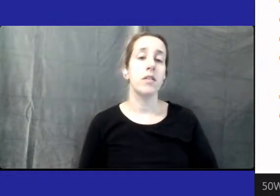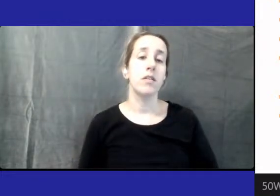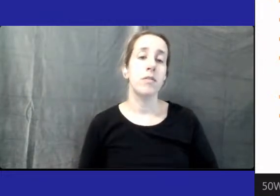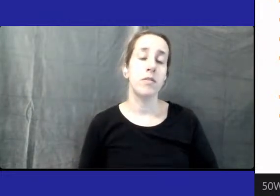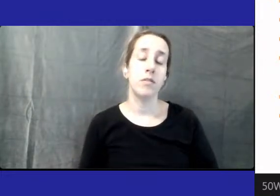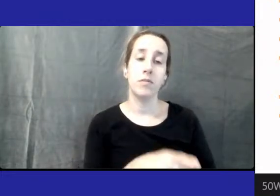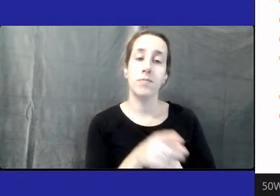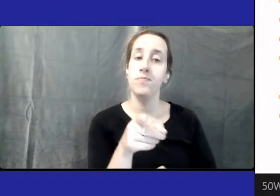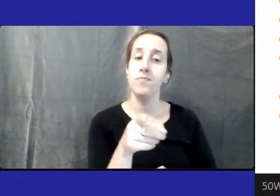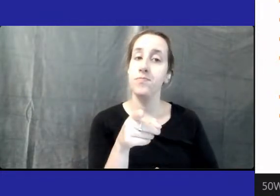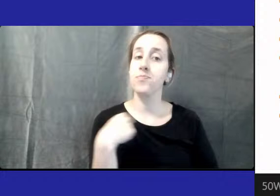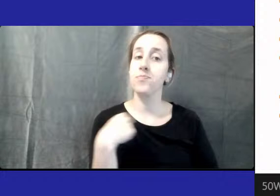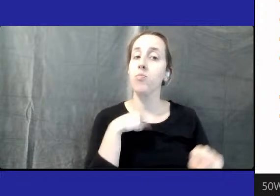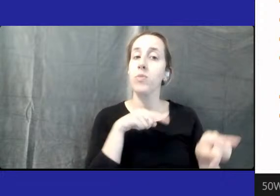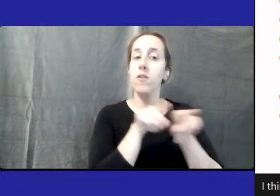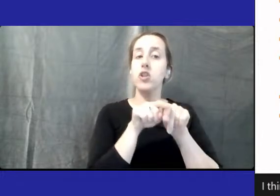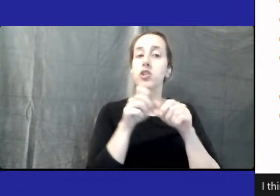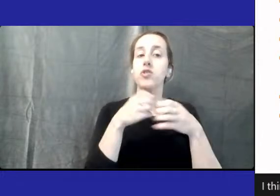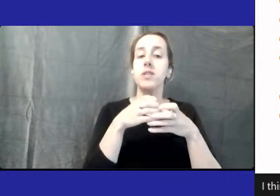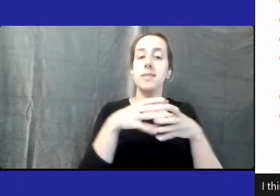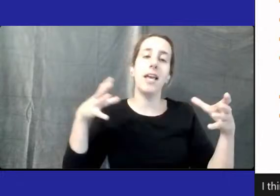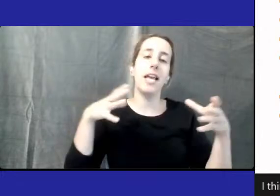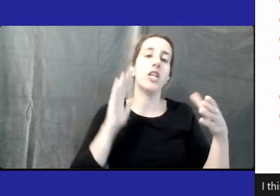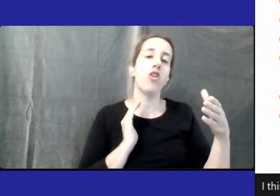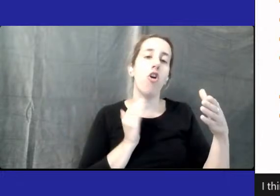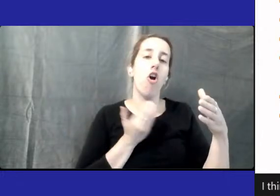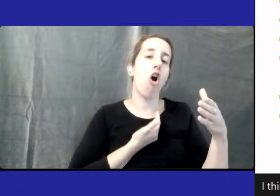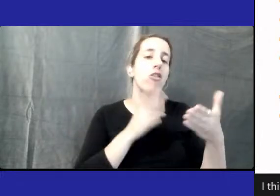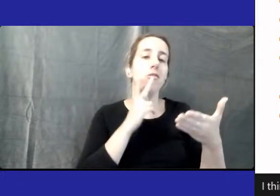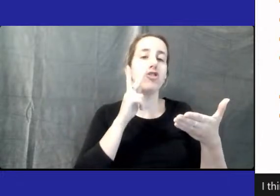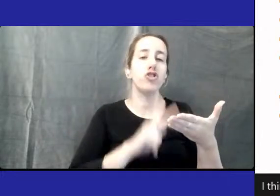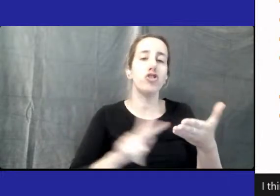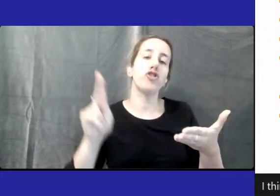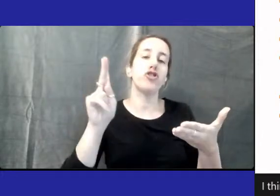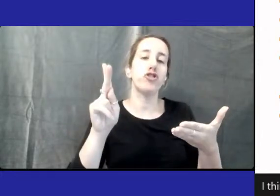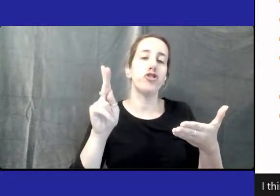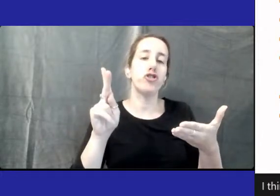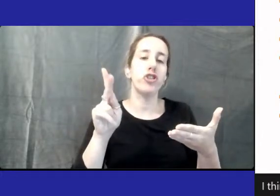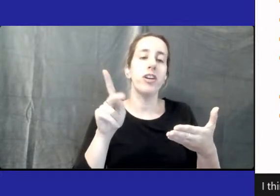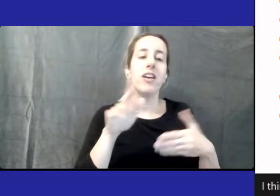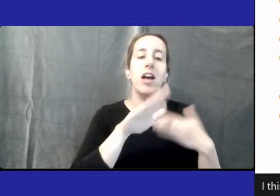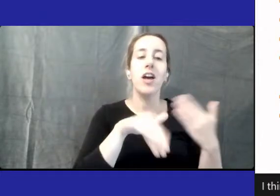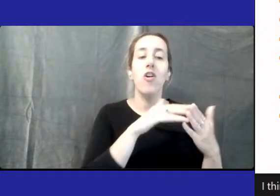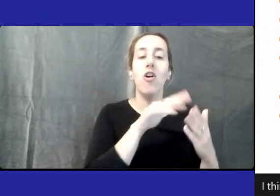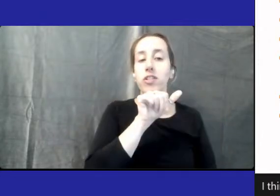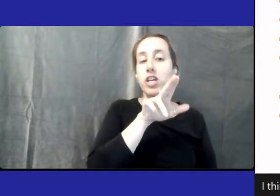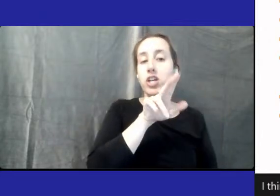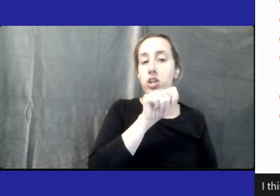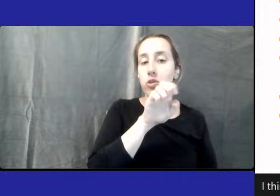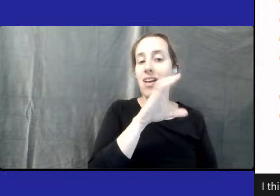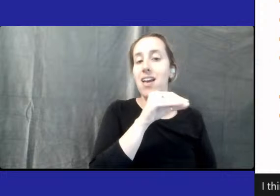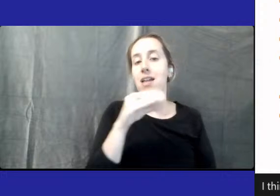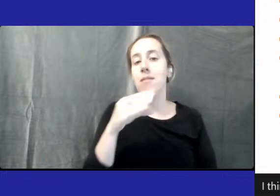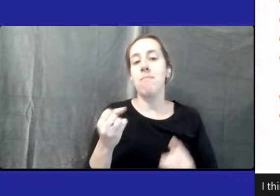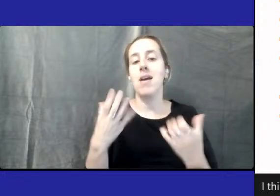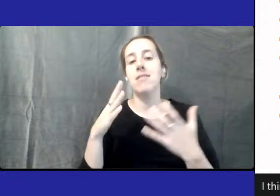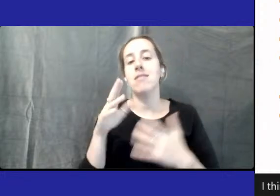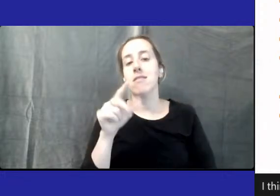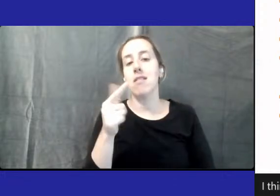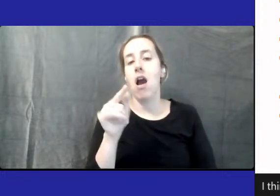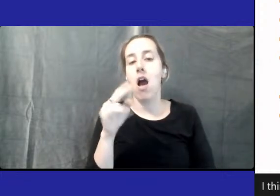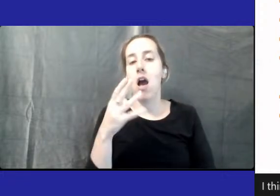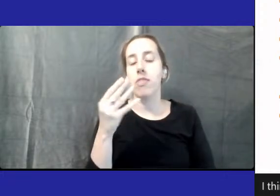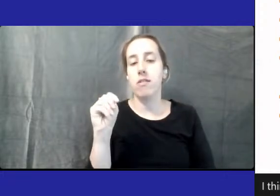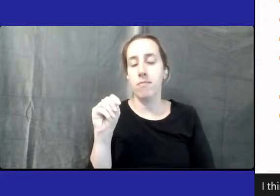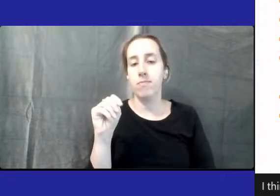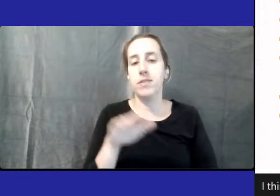We've also expanded our concierge program at all the acute sites and many of the Gotham sites. Harlem will be active next